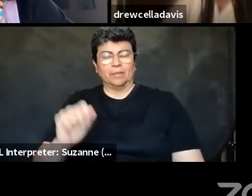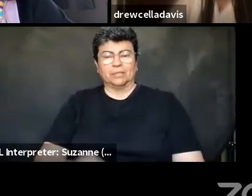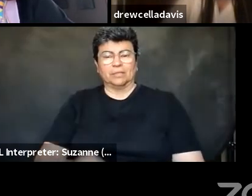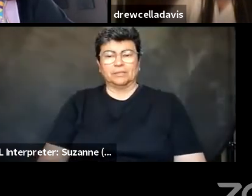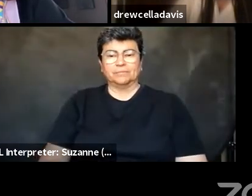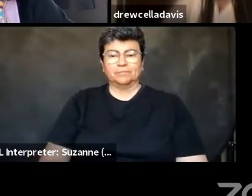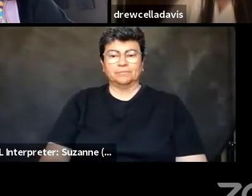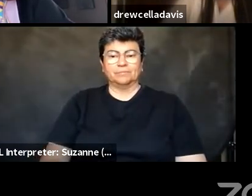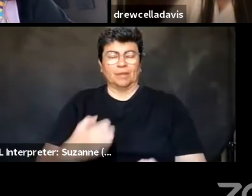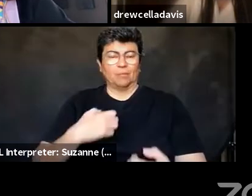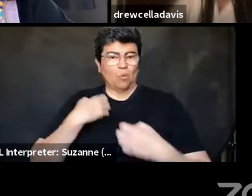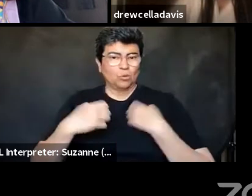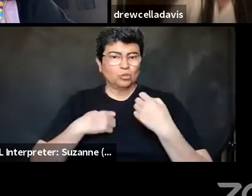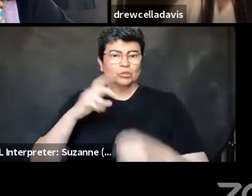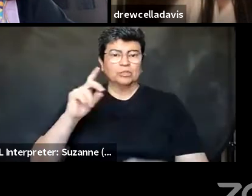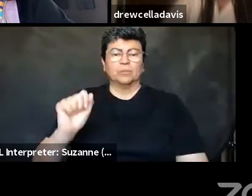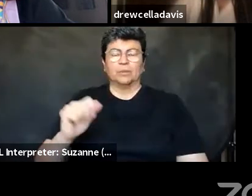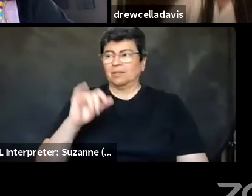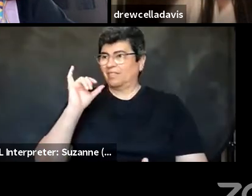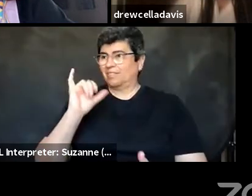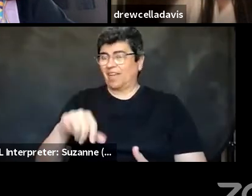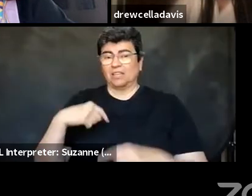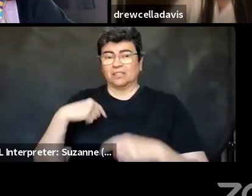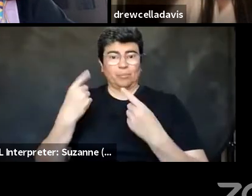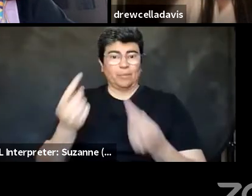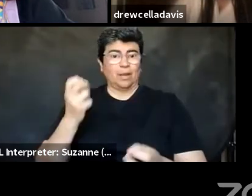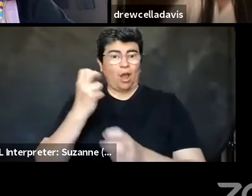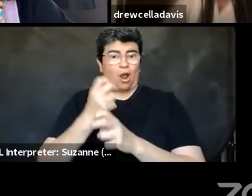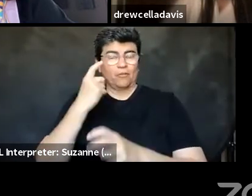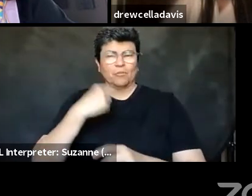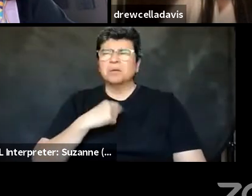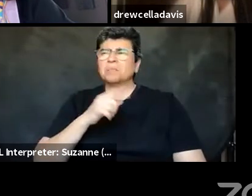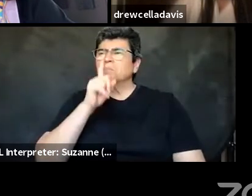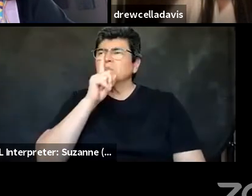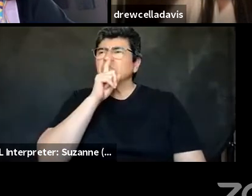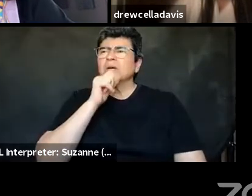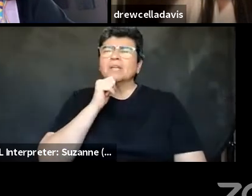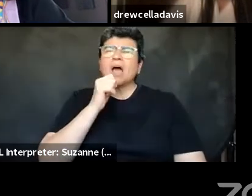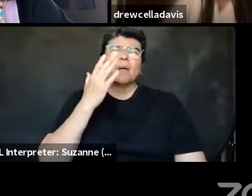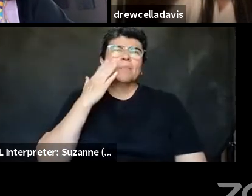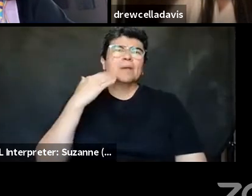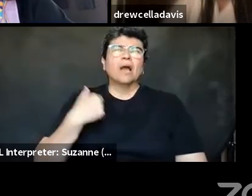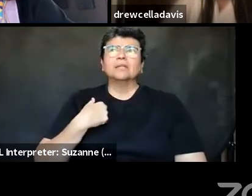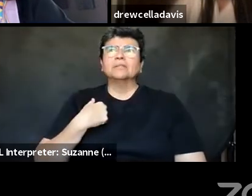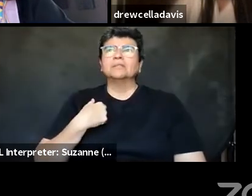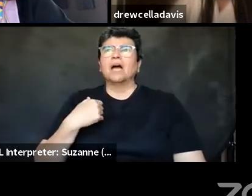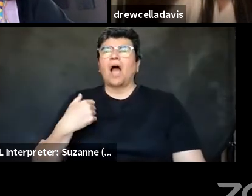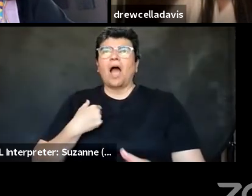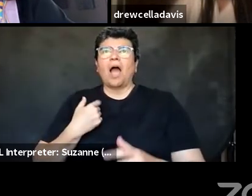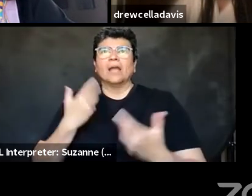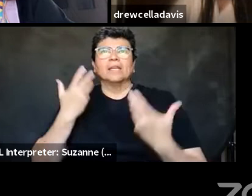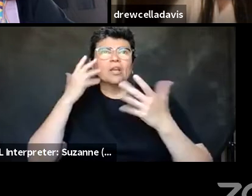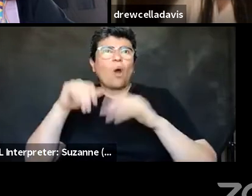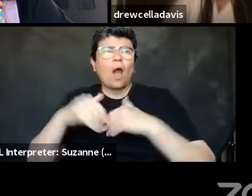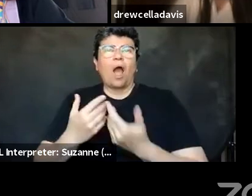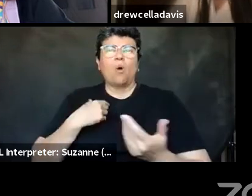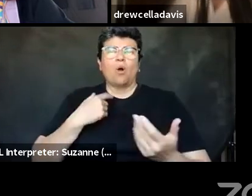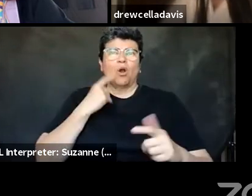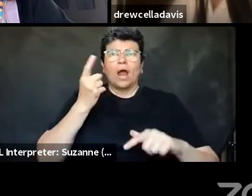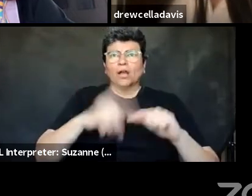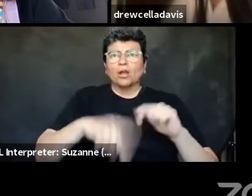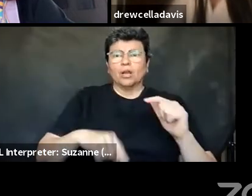That's been hard for me. Not because I didn't know how to do it, not because I couldn't do it, but because as I delve into